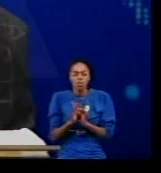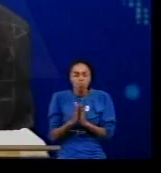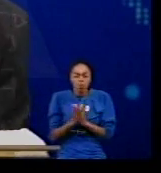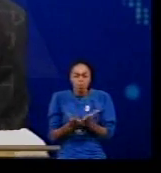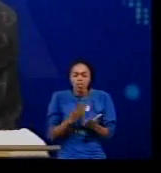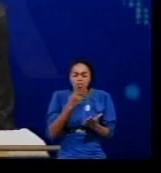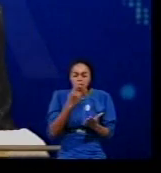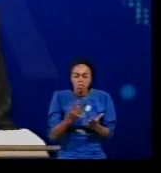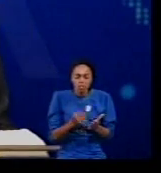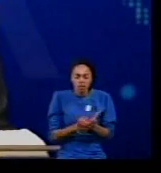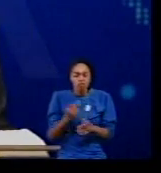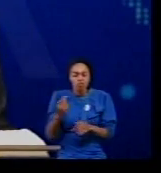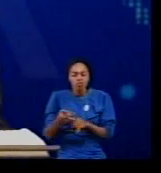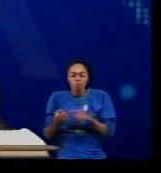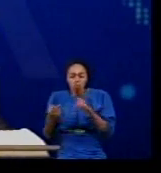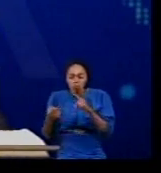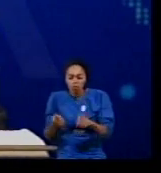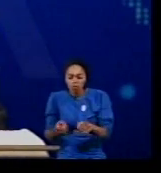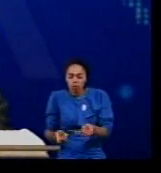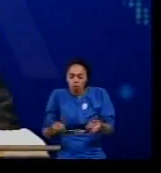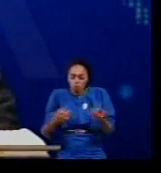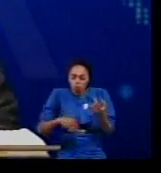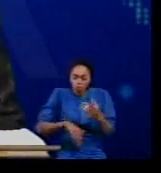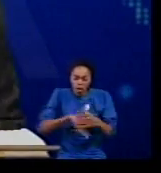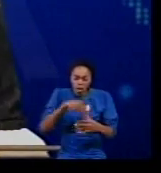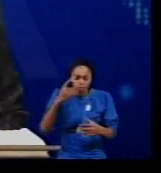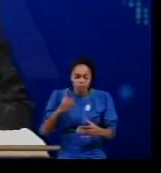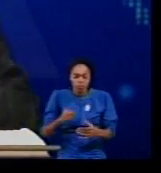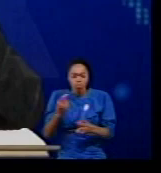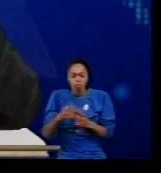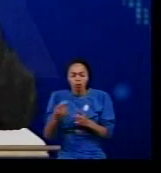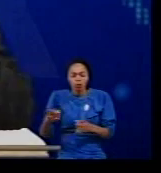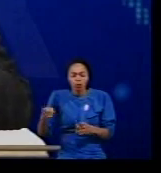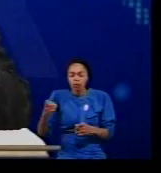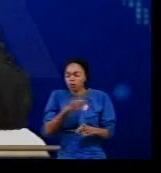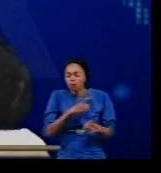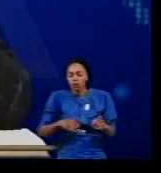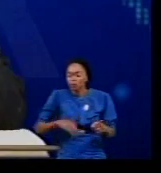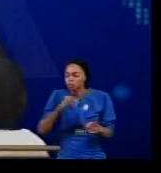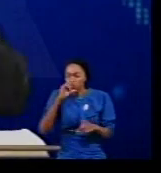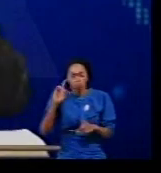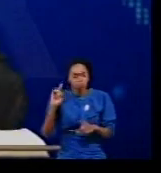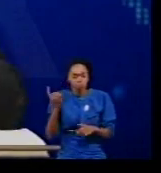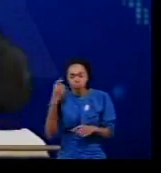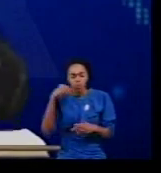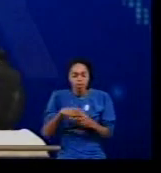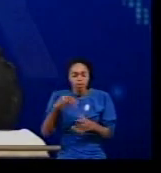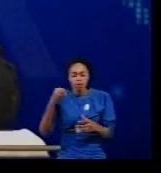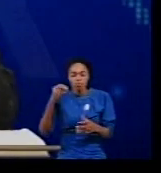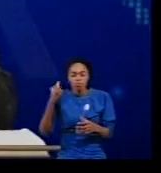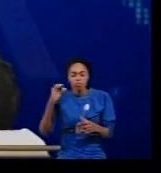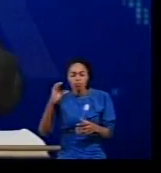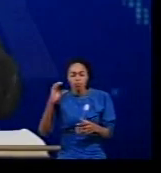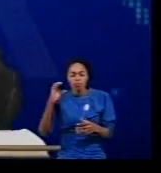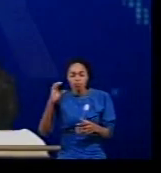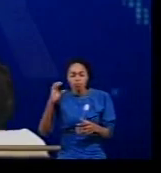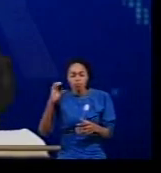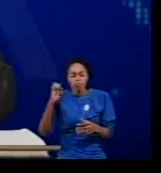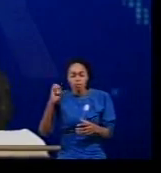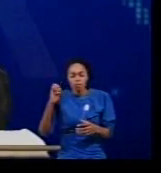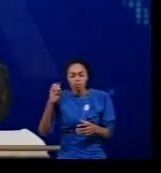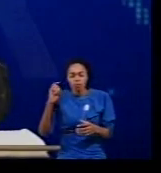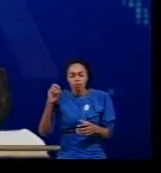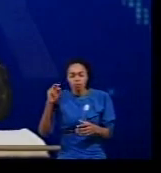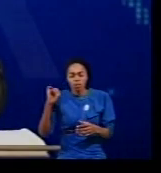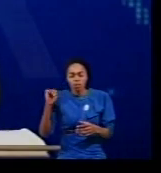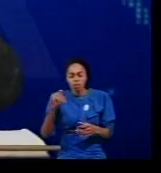from the Midianites. And see this man hiding away from the Midianites. The Lord now said, you are the one. You are fearful of the Midianites.